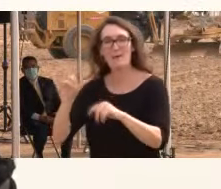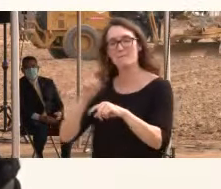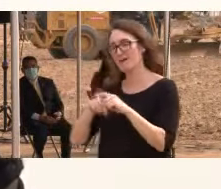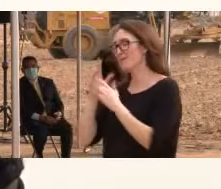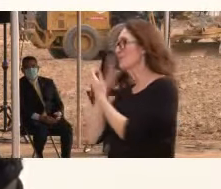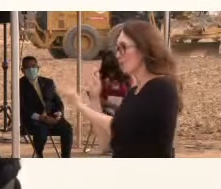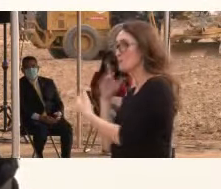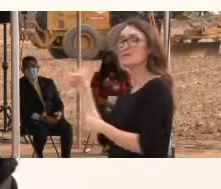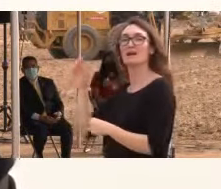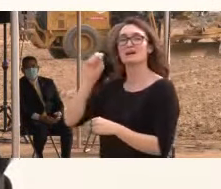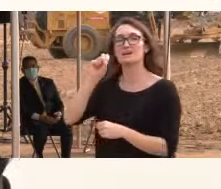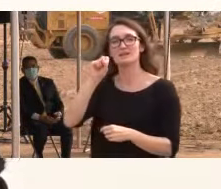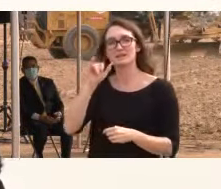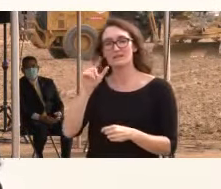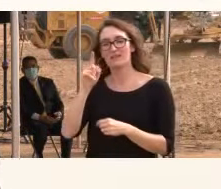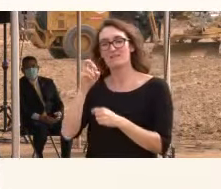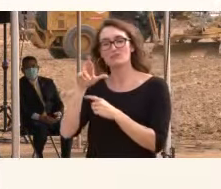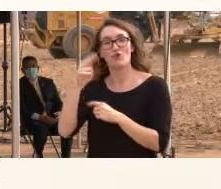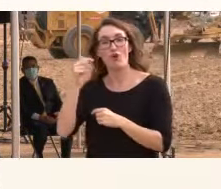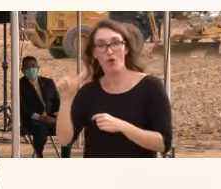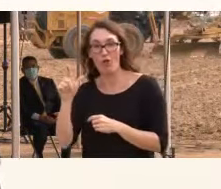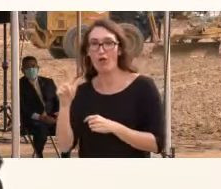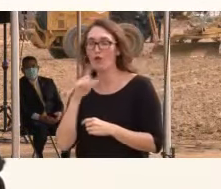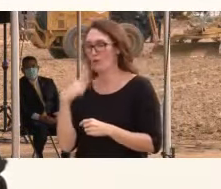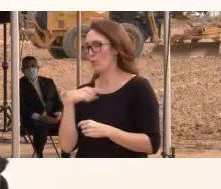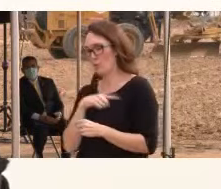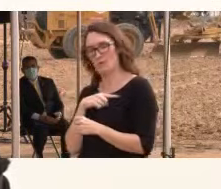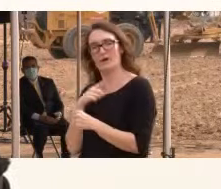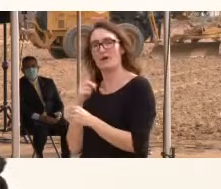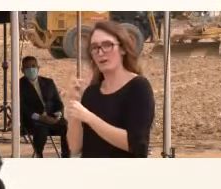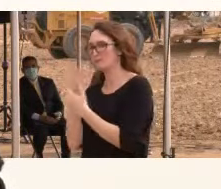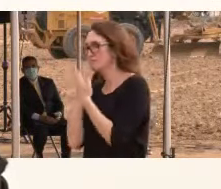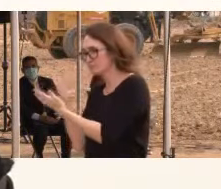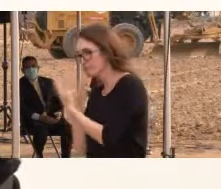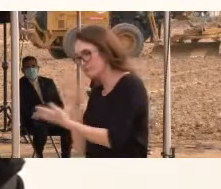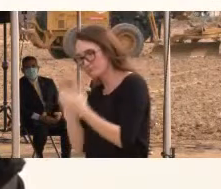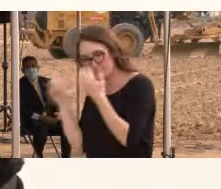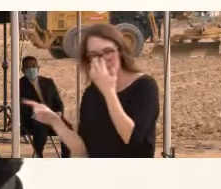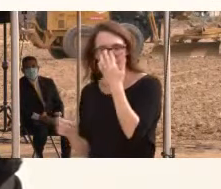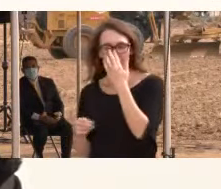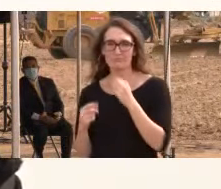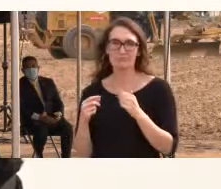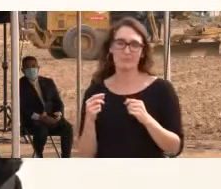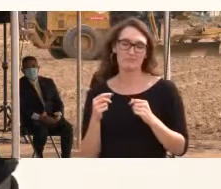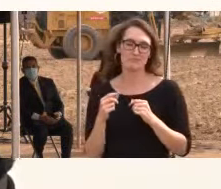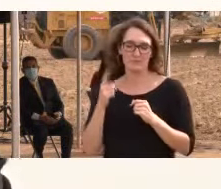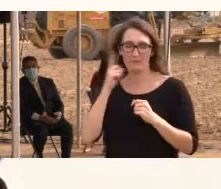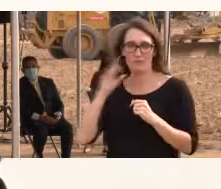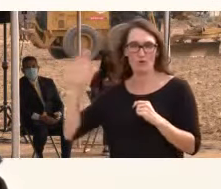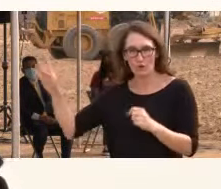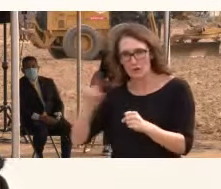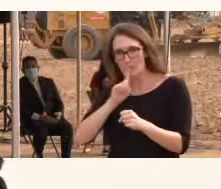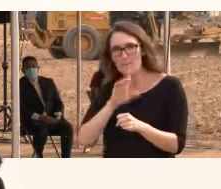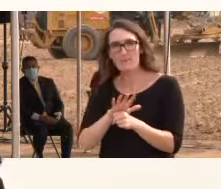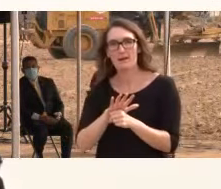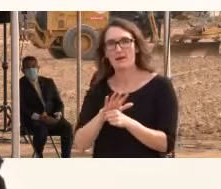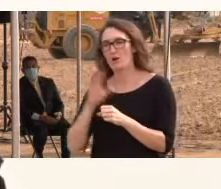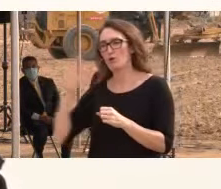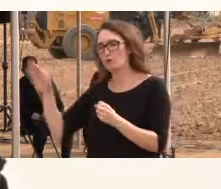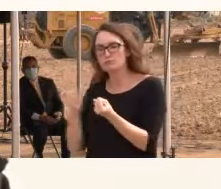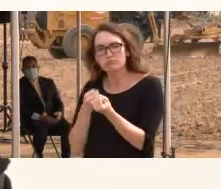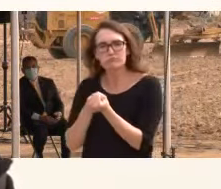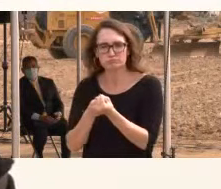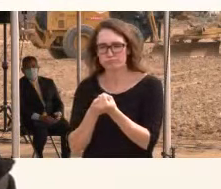Hall, we've had a lot of conversations together, and I want to thank you for your commitment and belief in